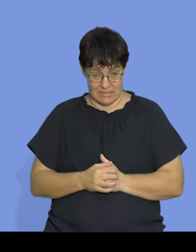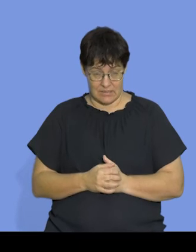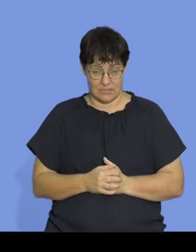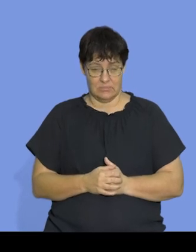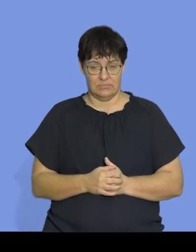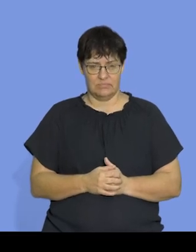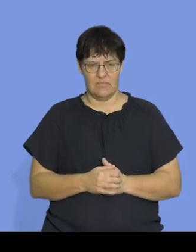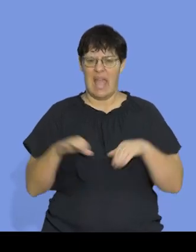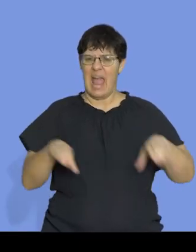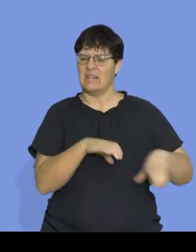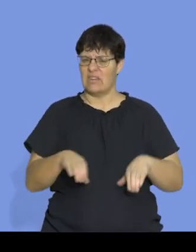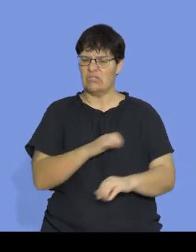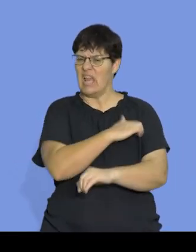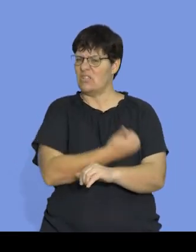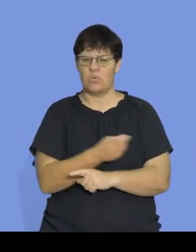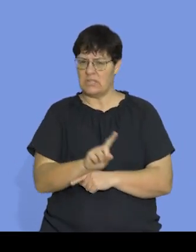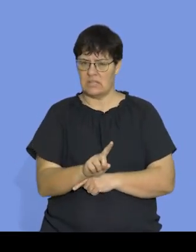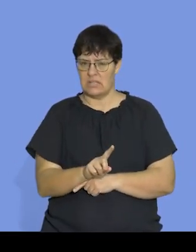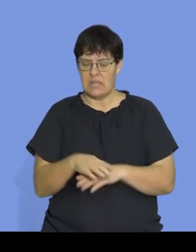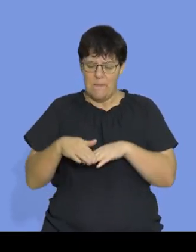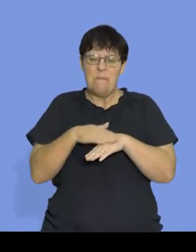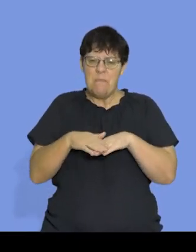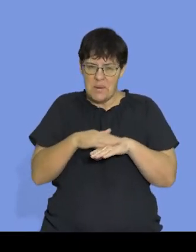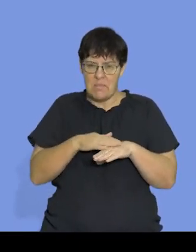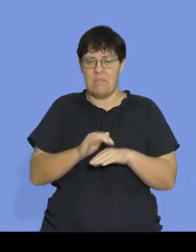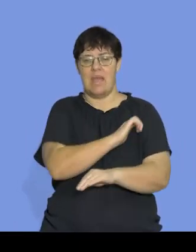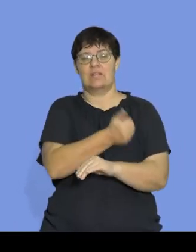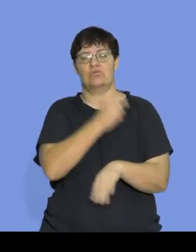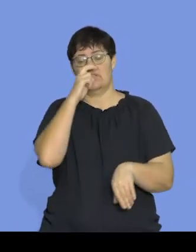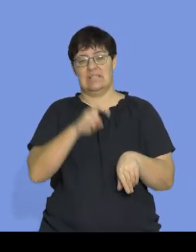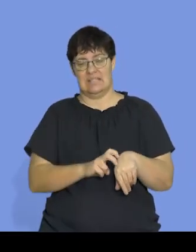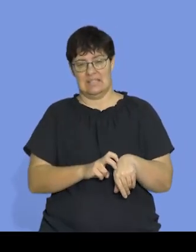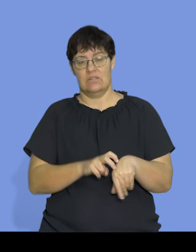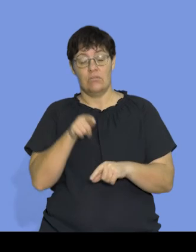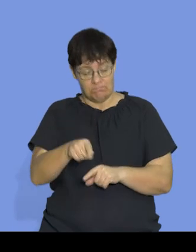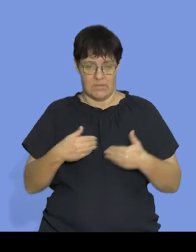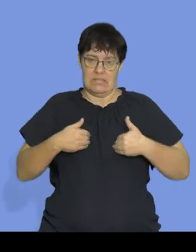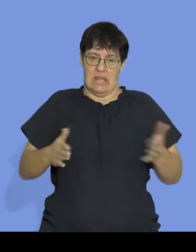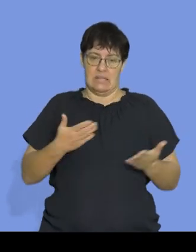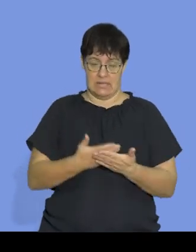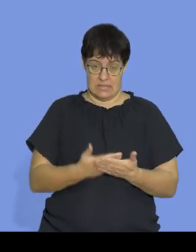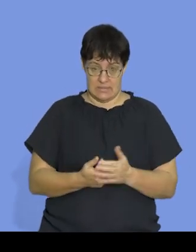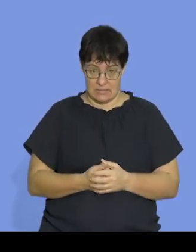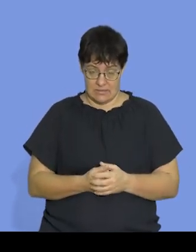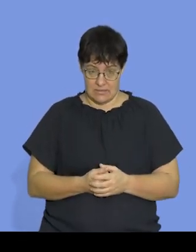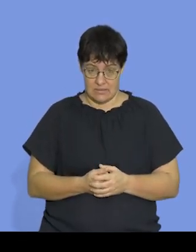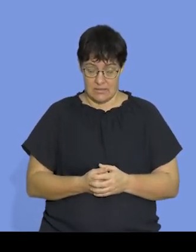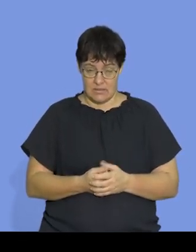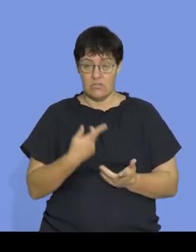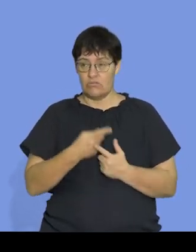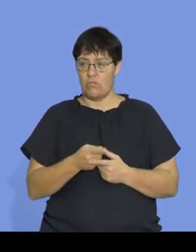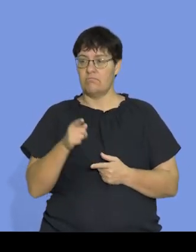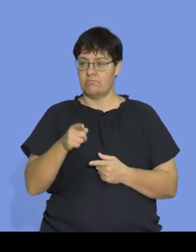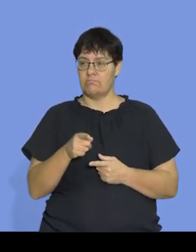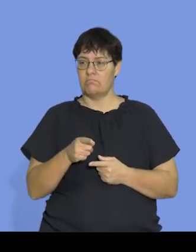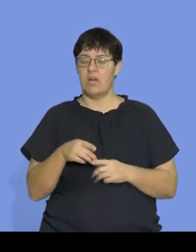is activation energy? Is the minimum amount of energy required for a reaction to take place. So the reactants are at an